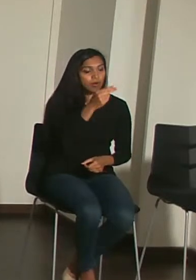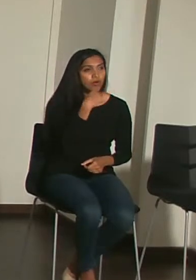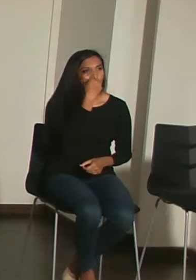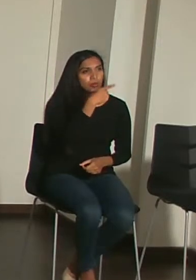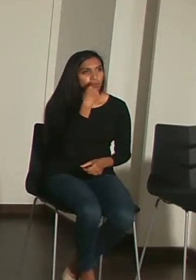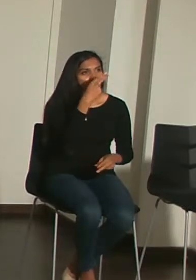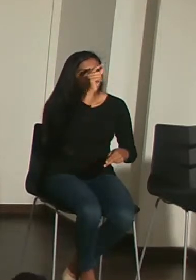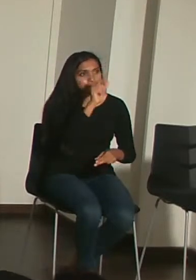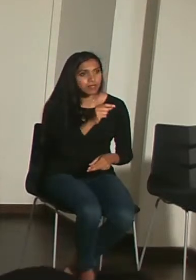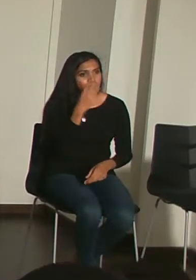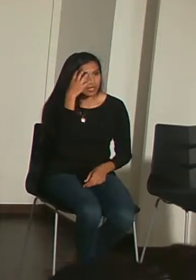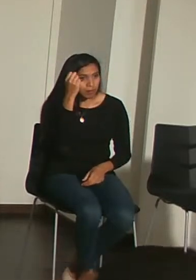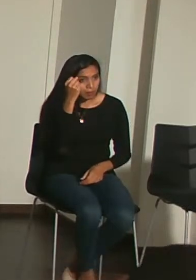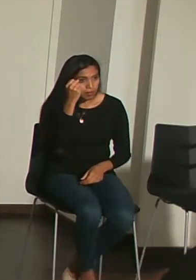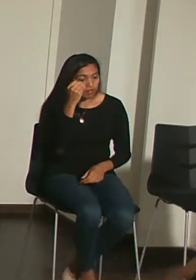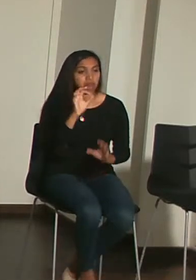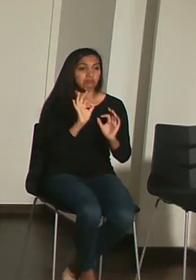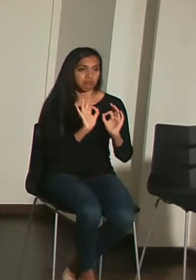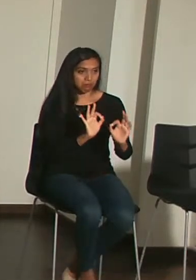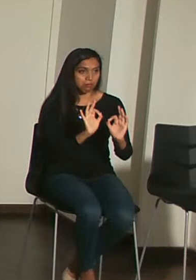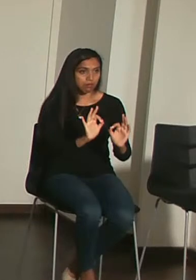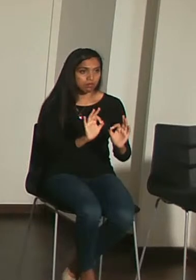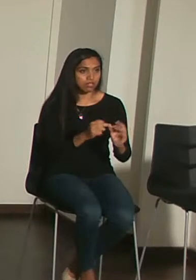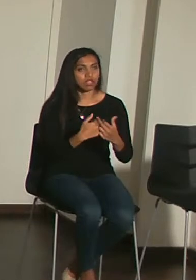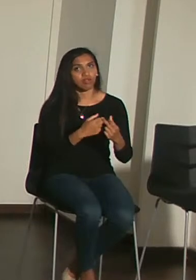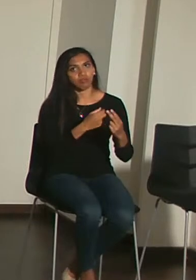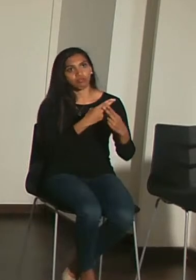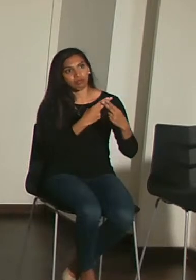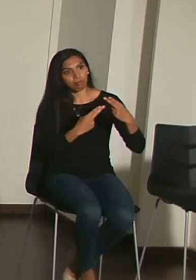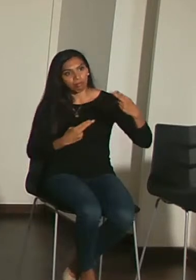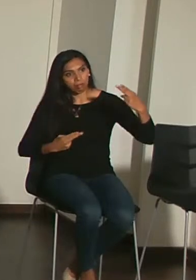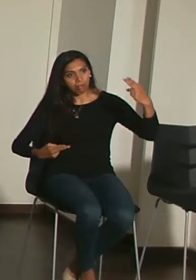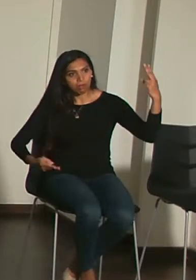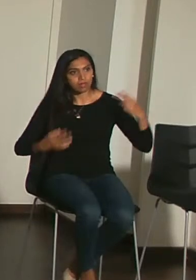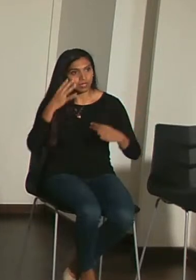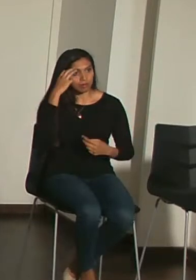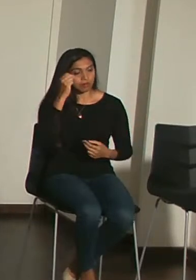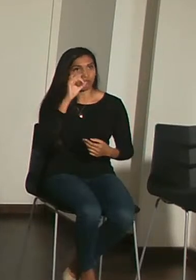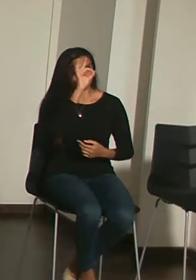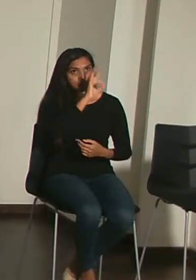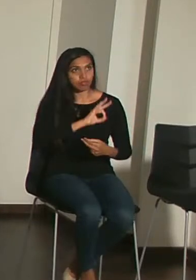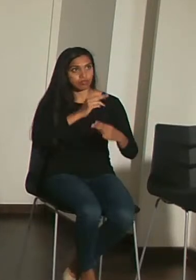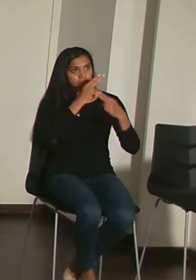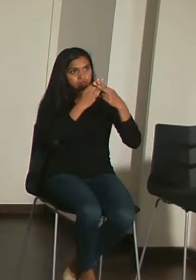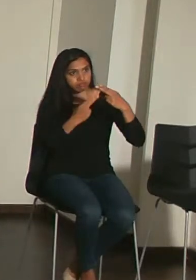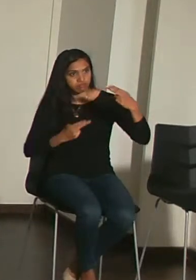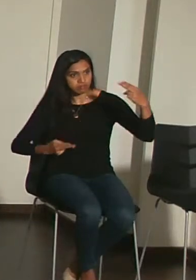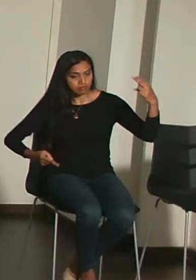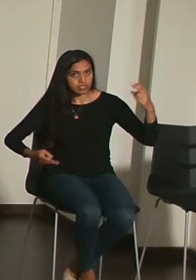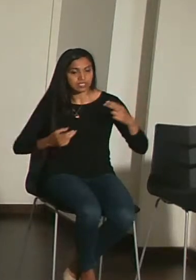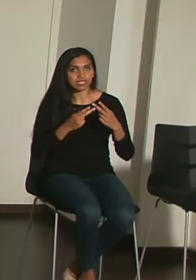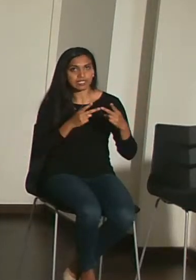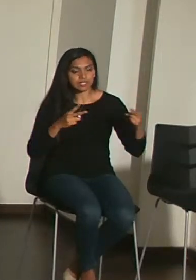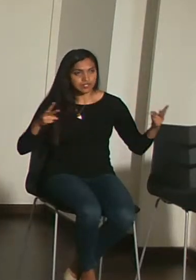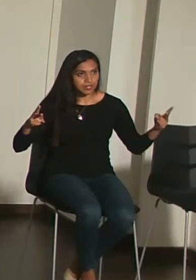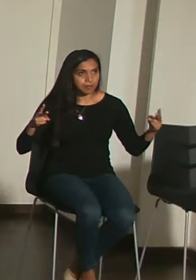They don't need to remember um, Cubism, they don't need to remember Picasso, they don't